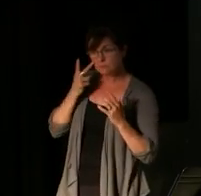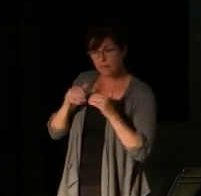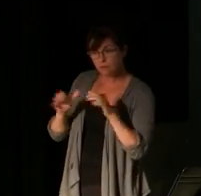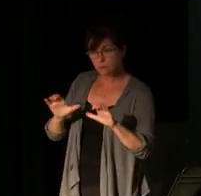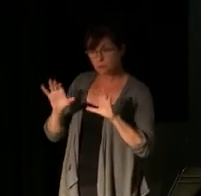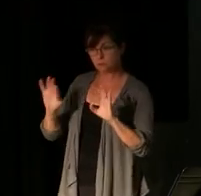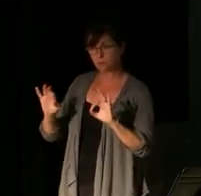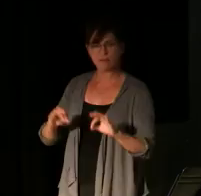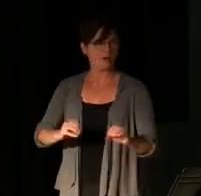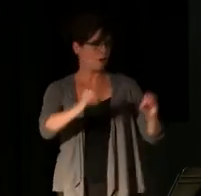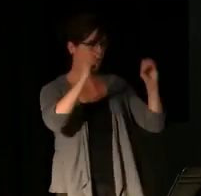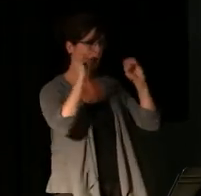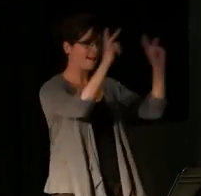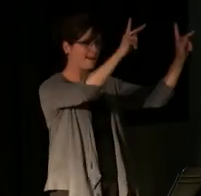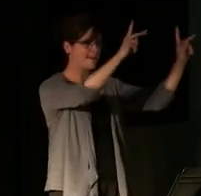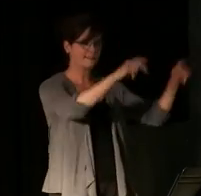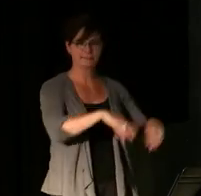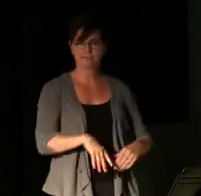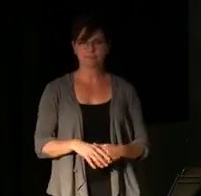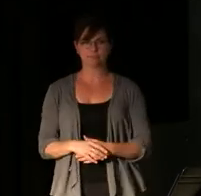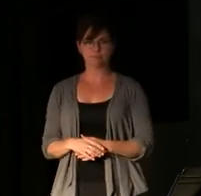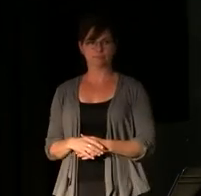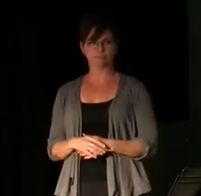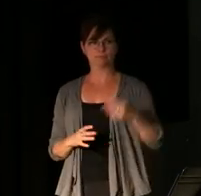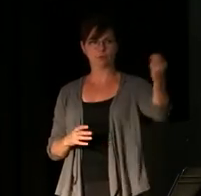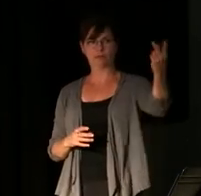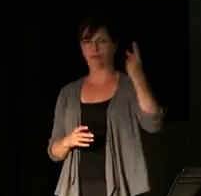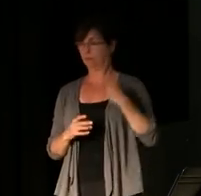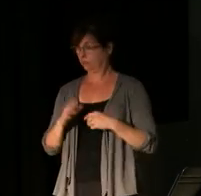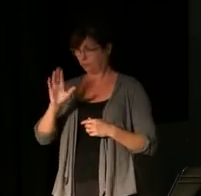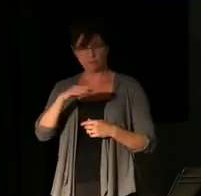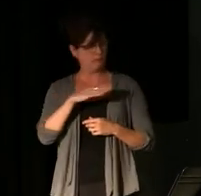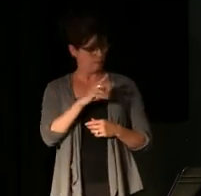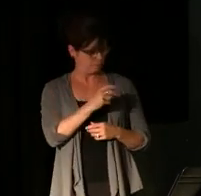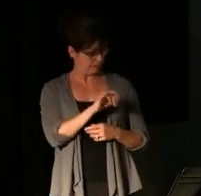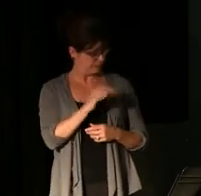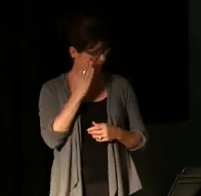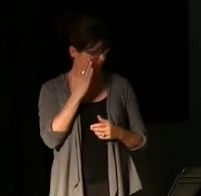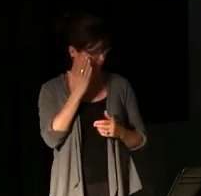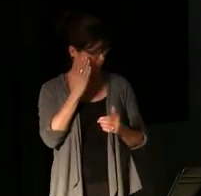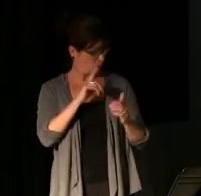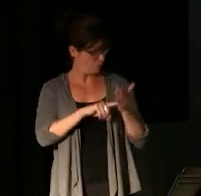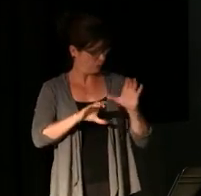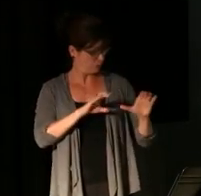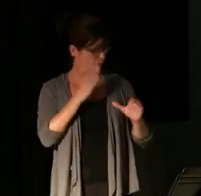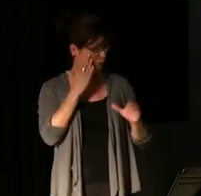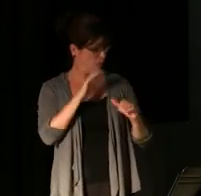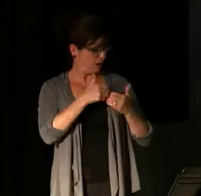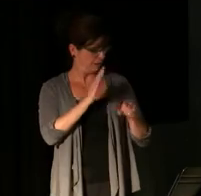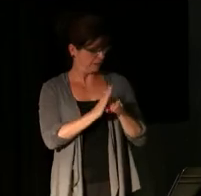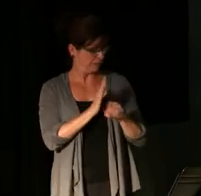doing. Okay. Hey, Penny, do you know what you're doing? Do you know how to cut things?